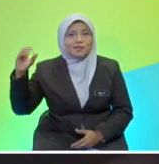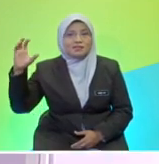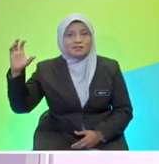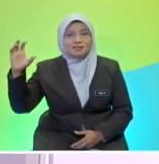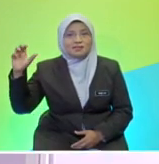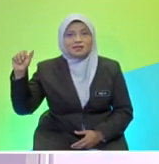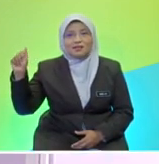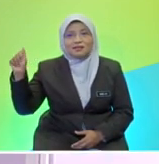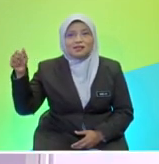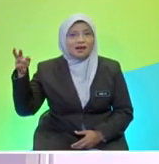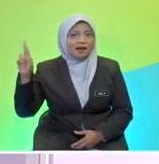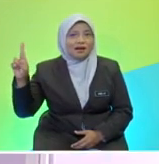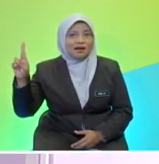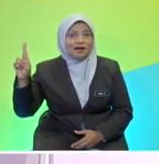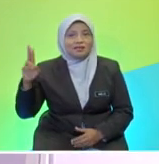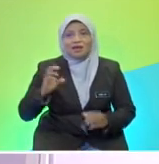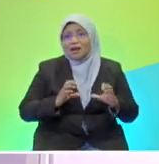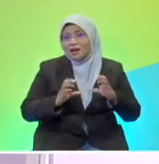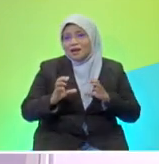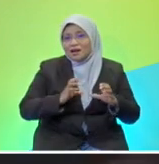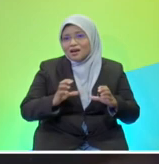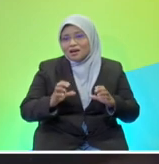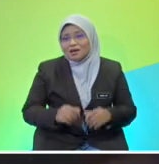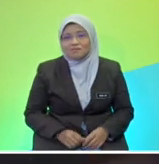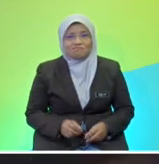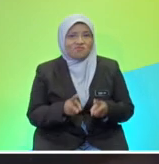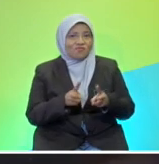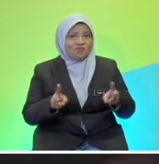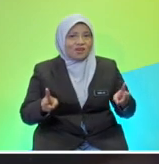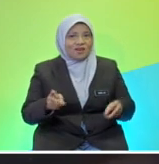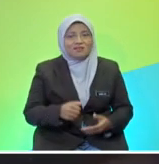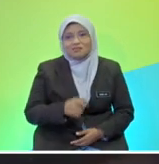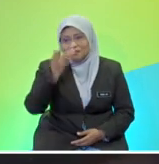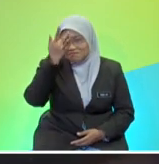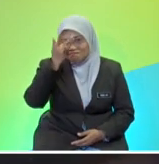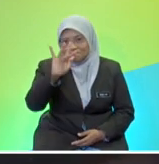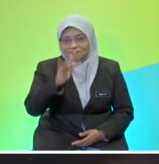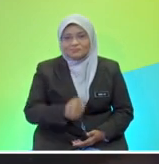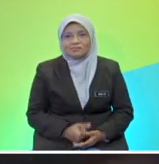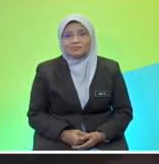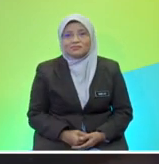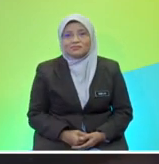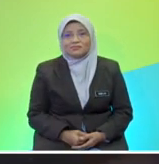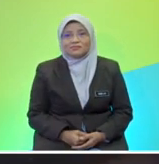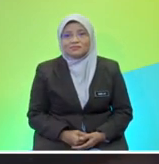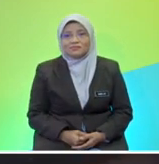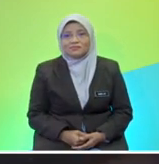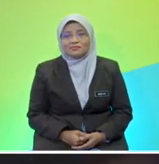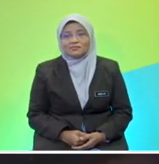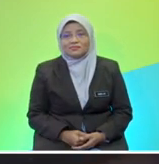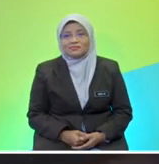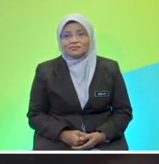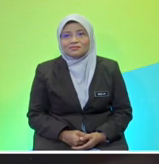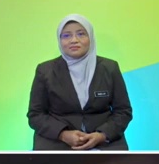A R. Car. Very good. What's important, teacher, when you're in the car, make sure you wear your safety